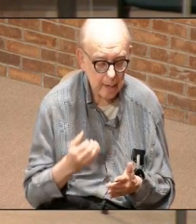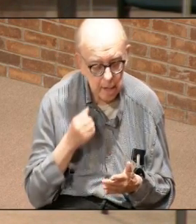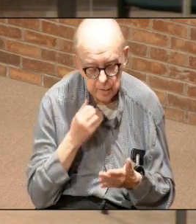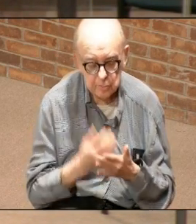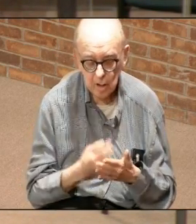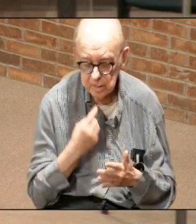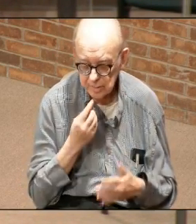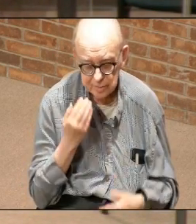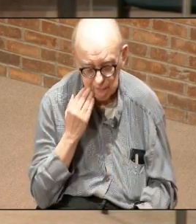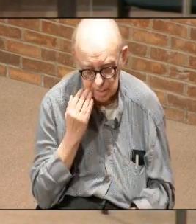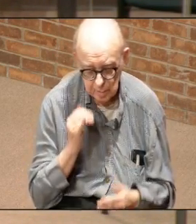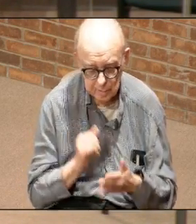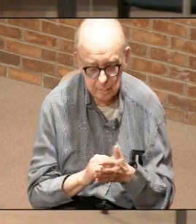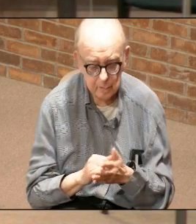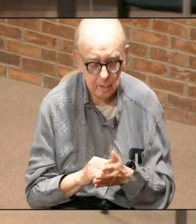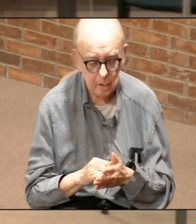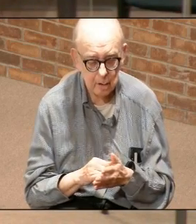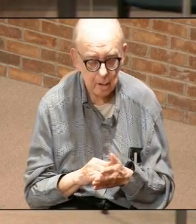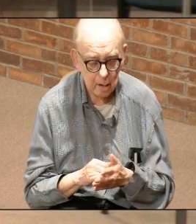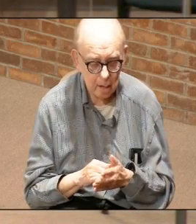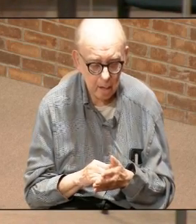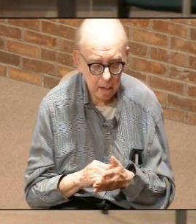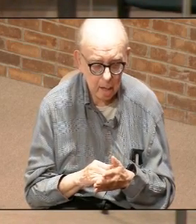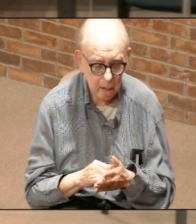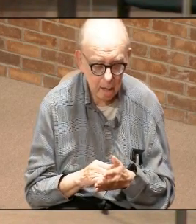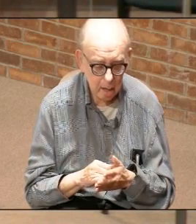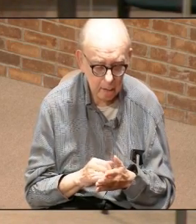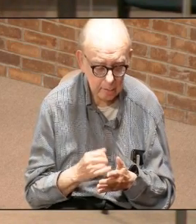Yes. She said, I wish